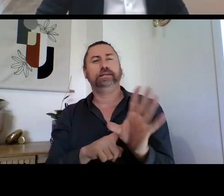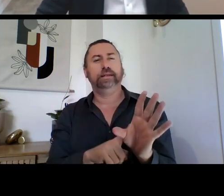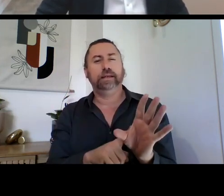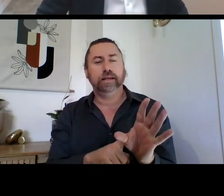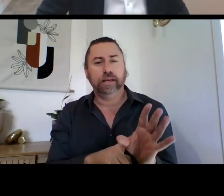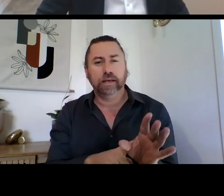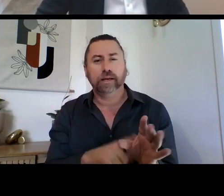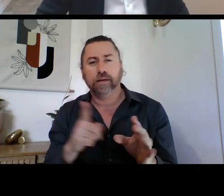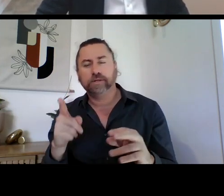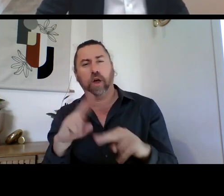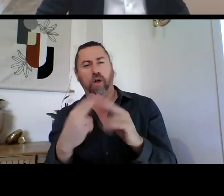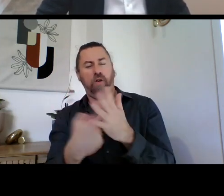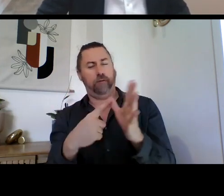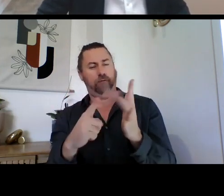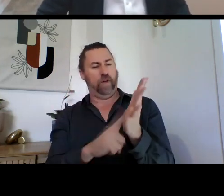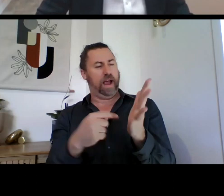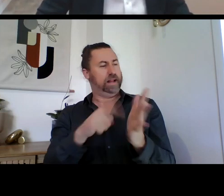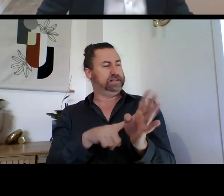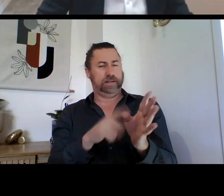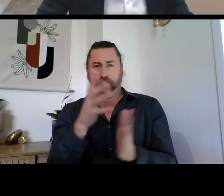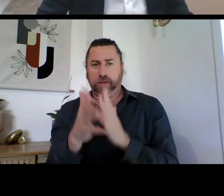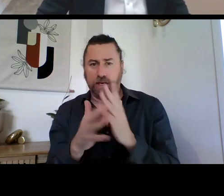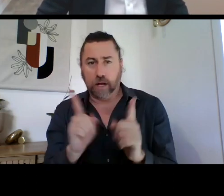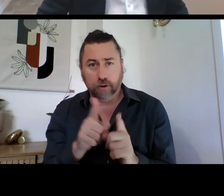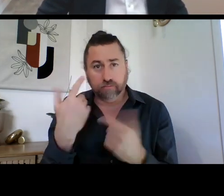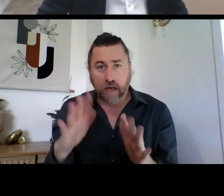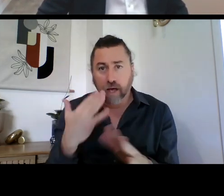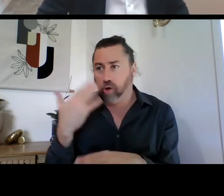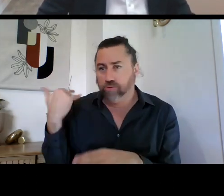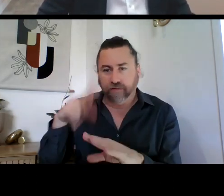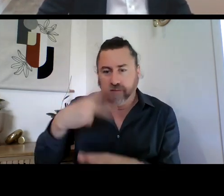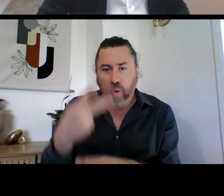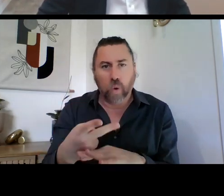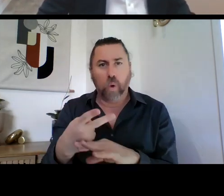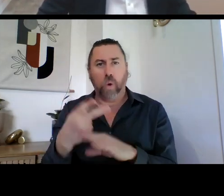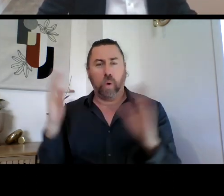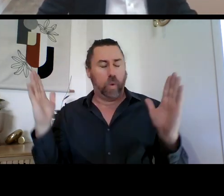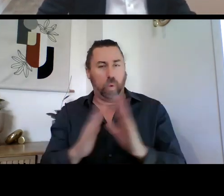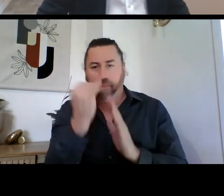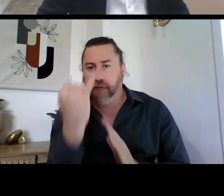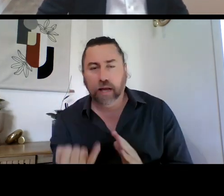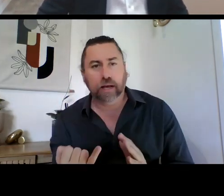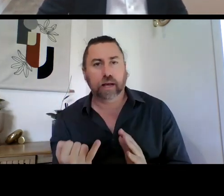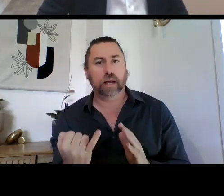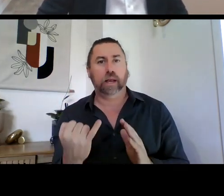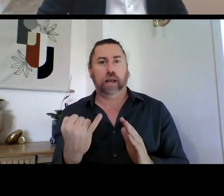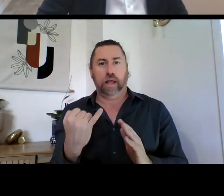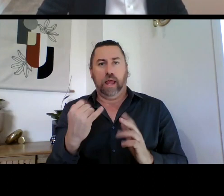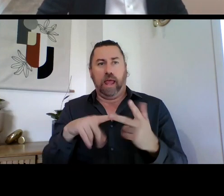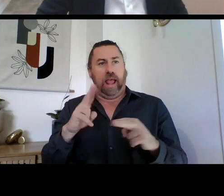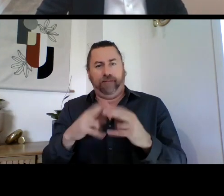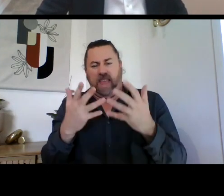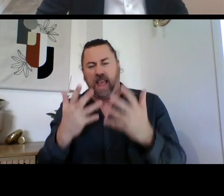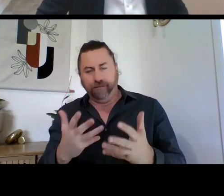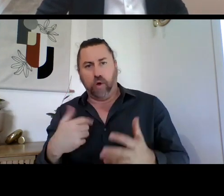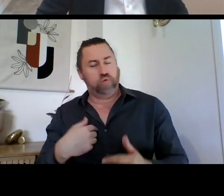So it asks about recent falls, weight loss, difficulty with more strenuous activity, as